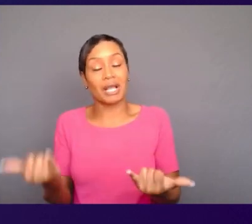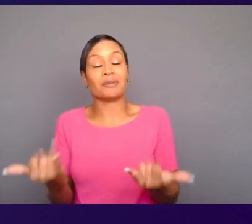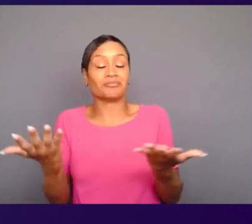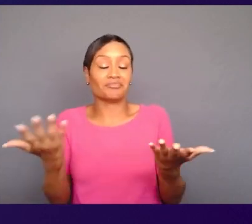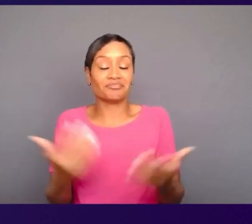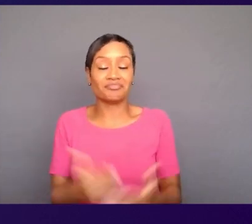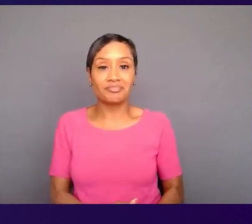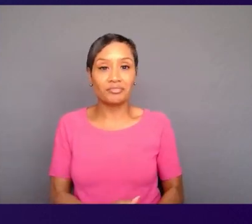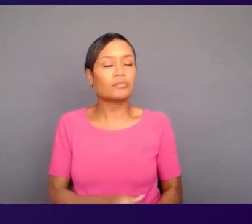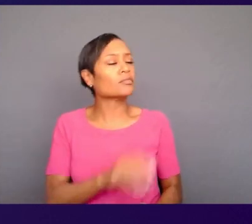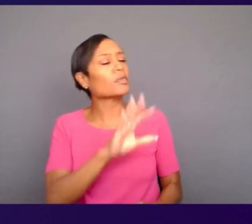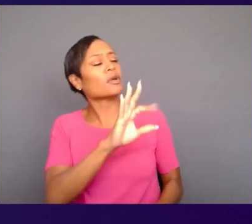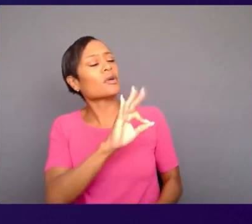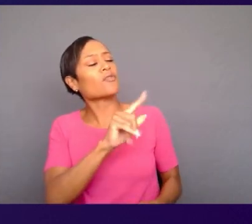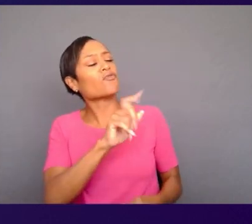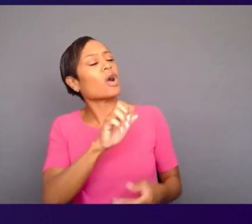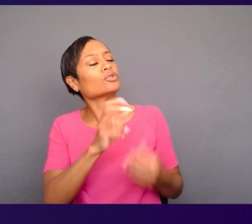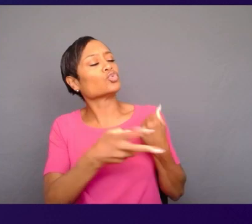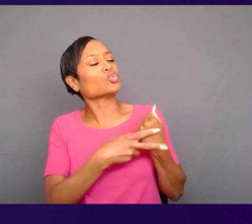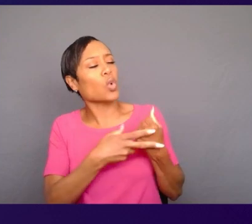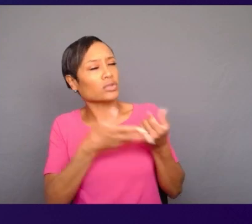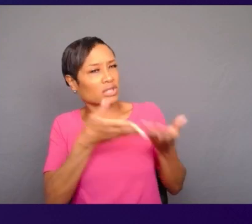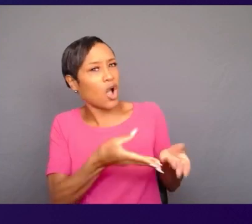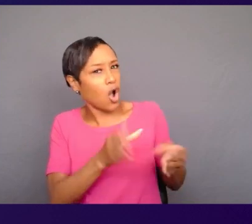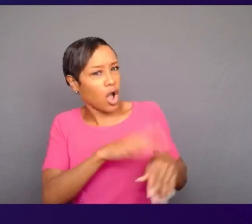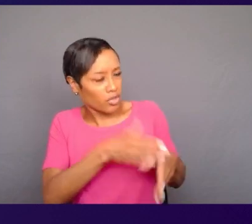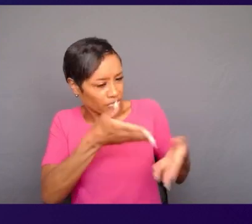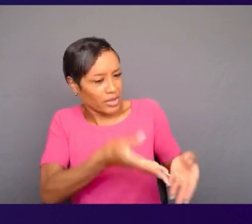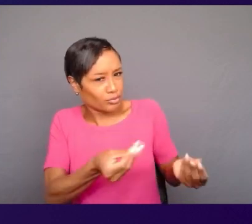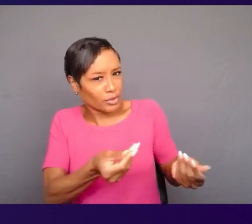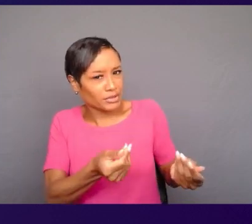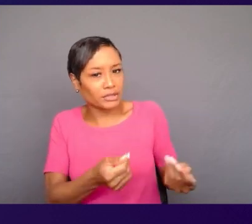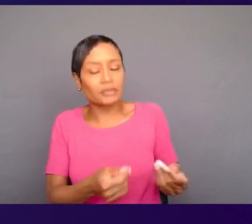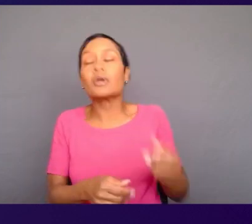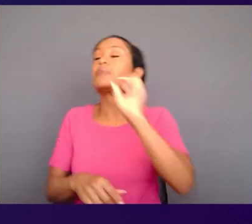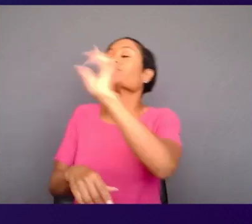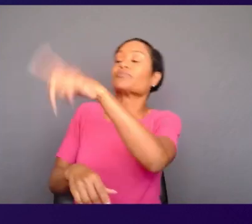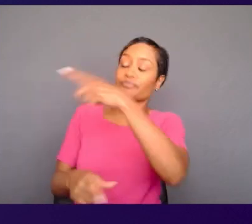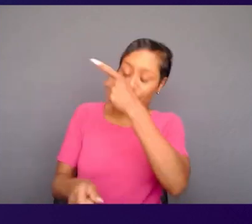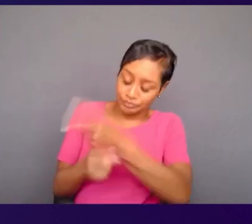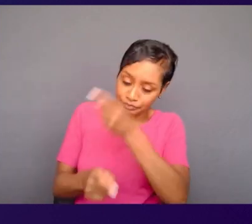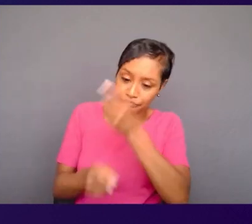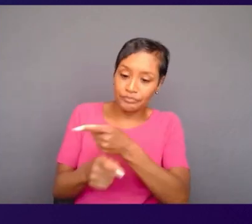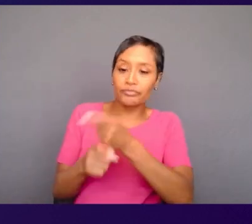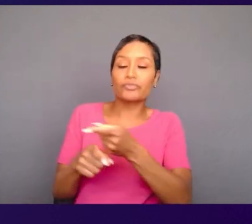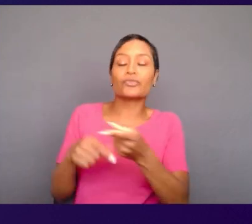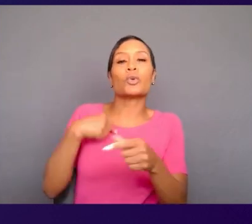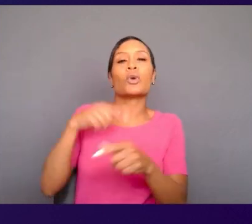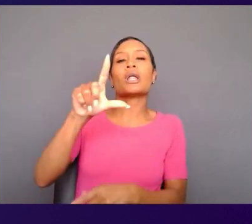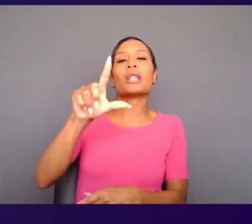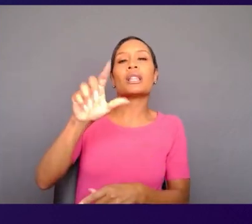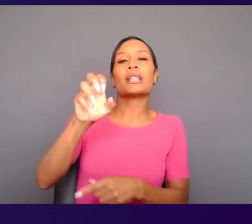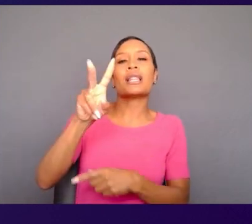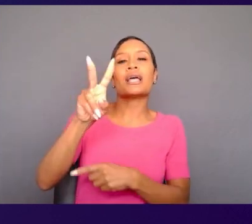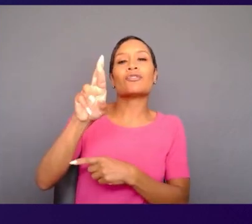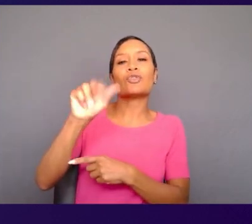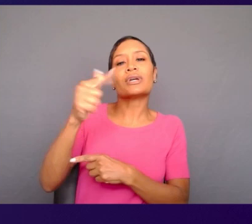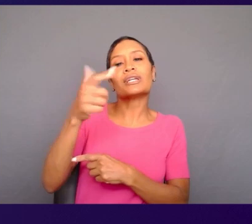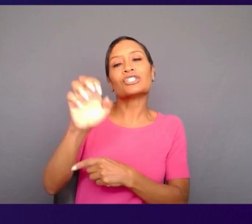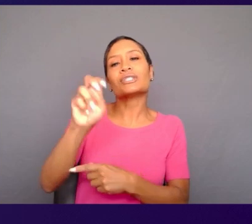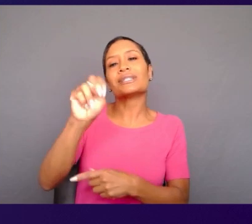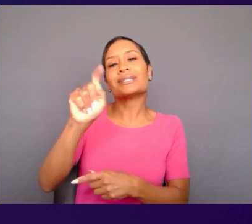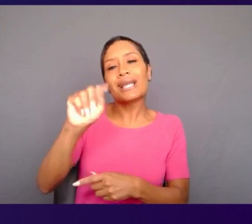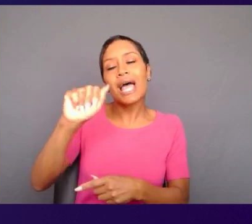lot of file storage on premises today? Yep, that's right. So we are a leveraged NetApp customer. So basically all of our